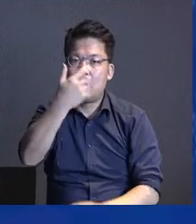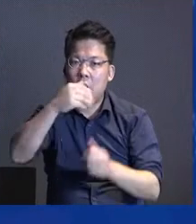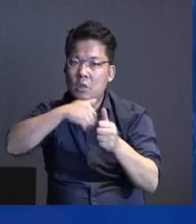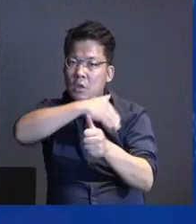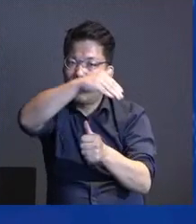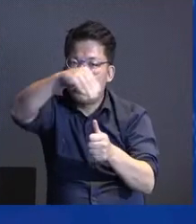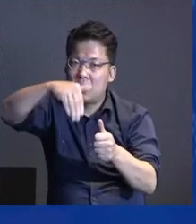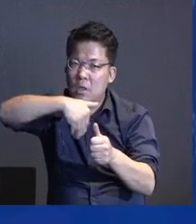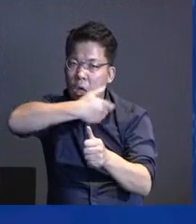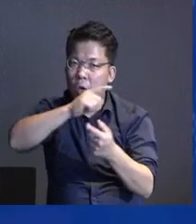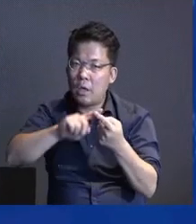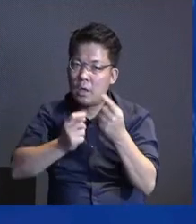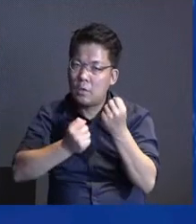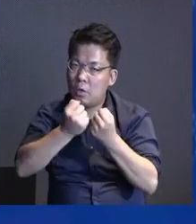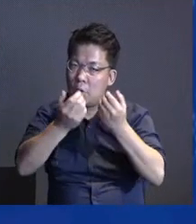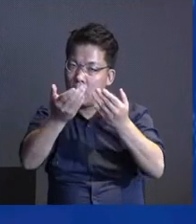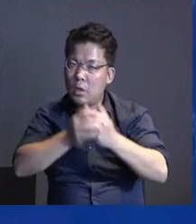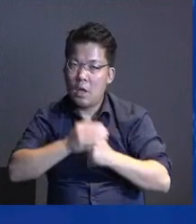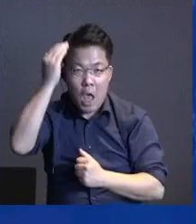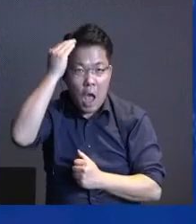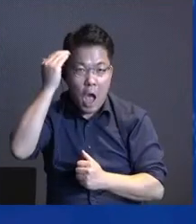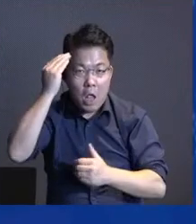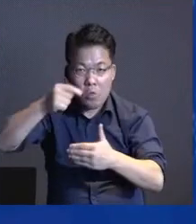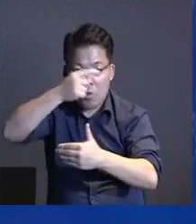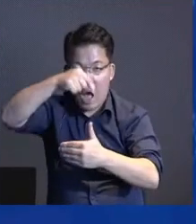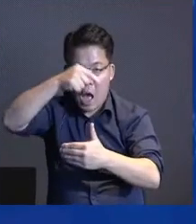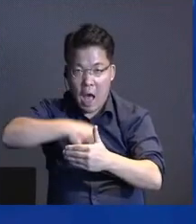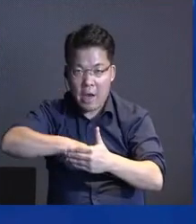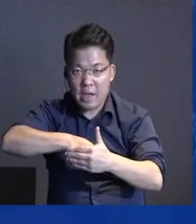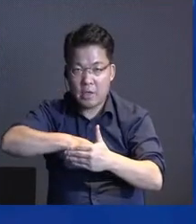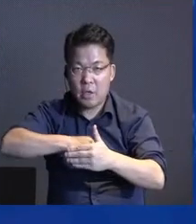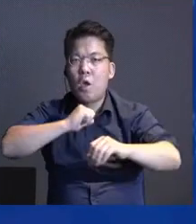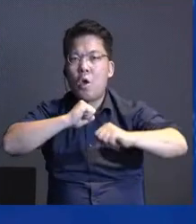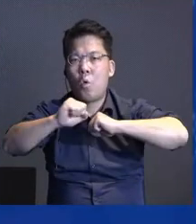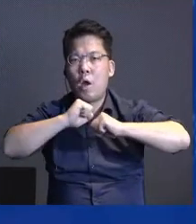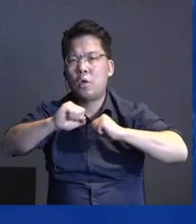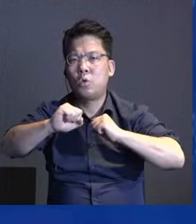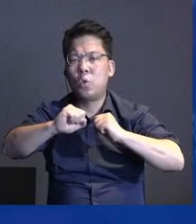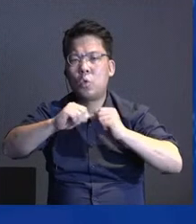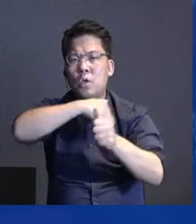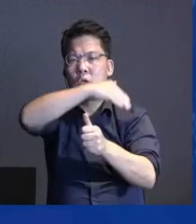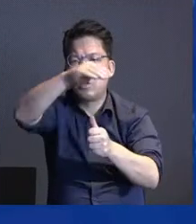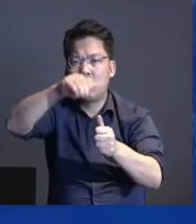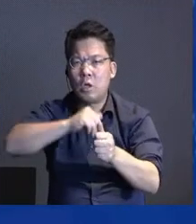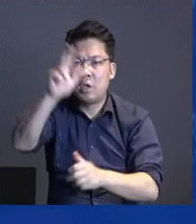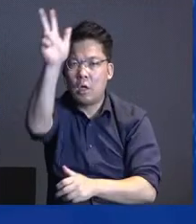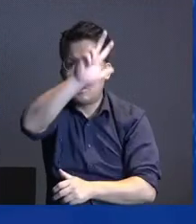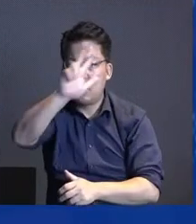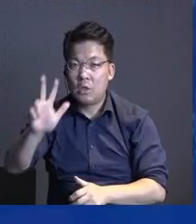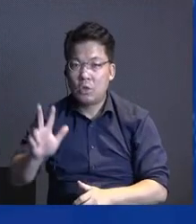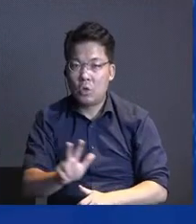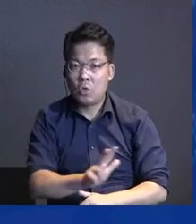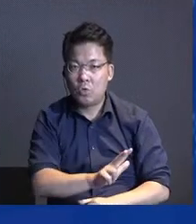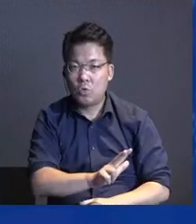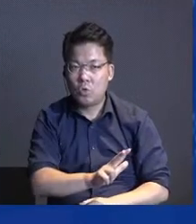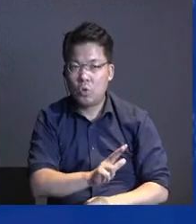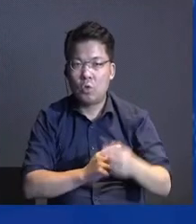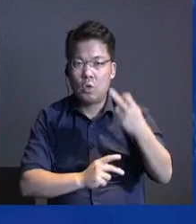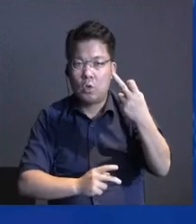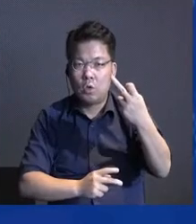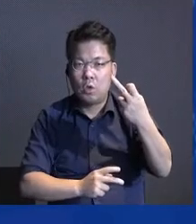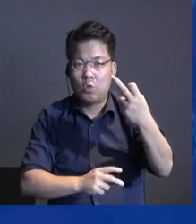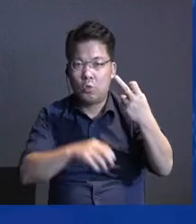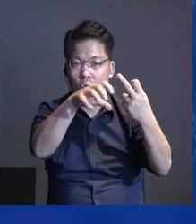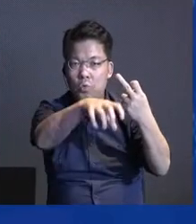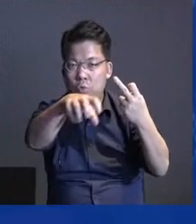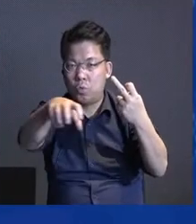Korea. There are 12 locations across the country, and we are working in a local area.